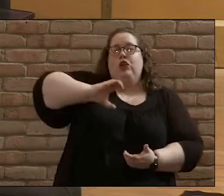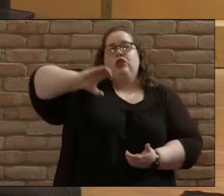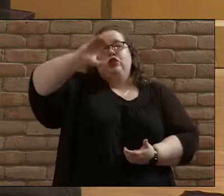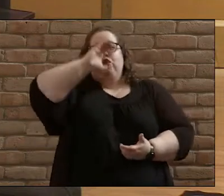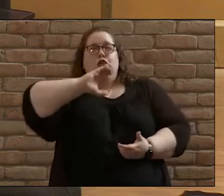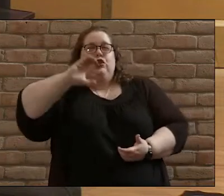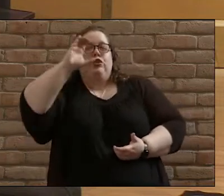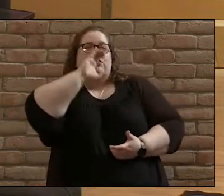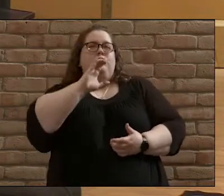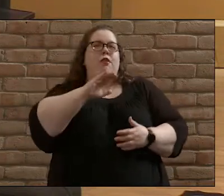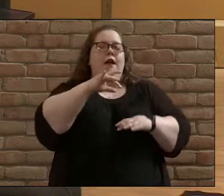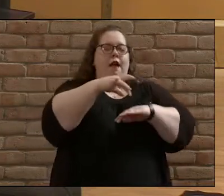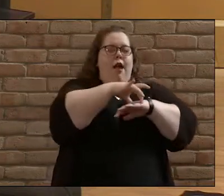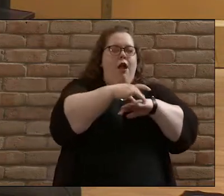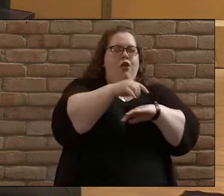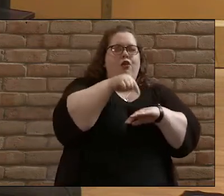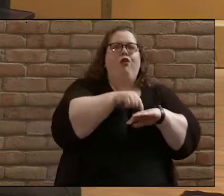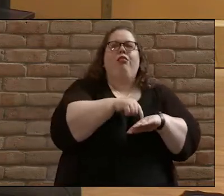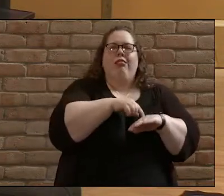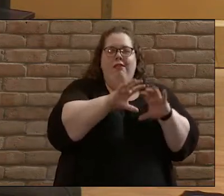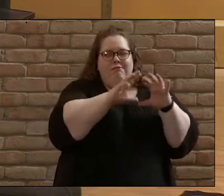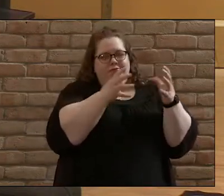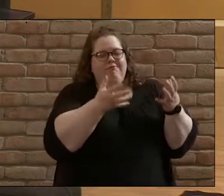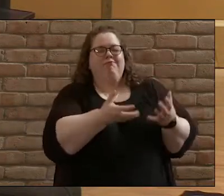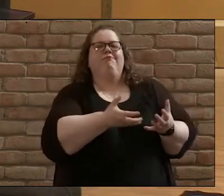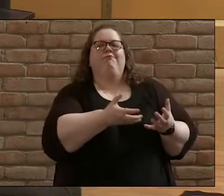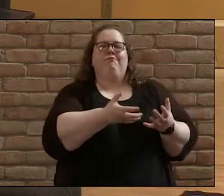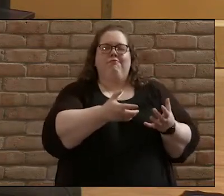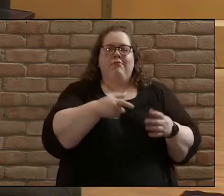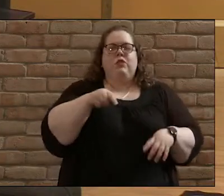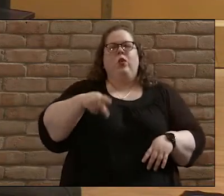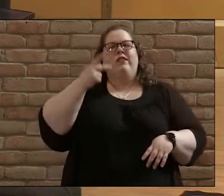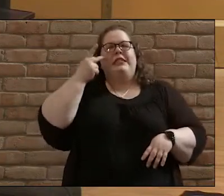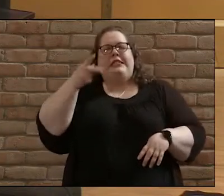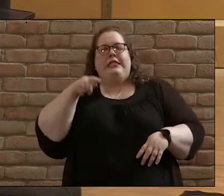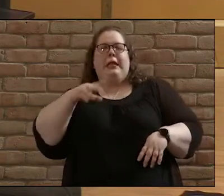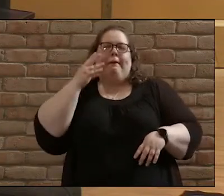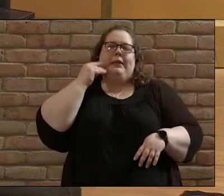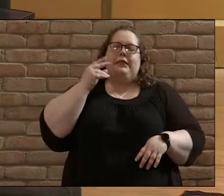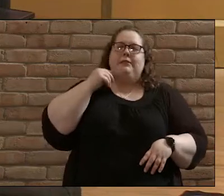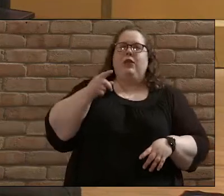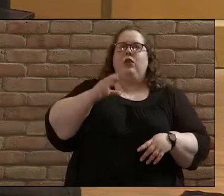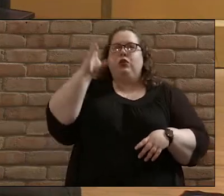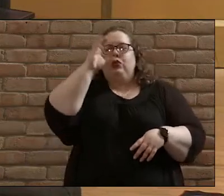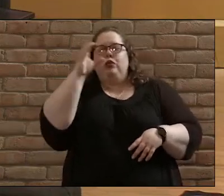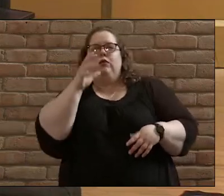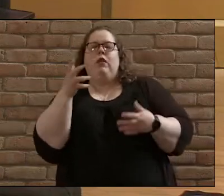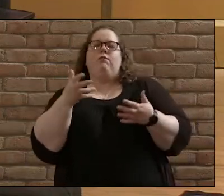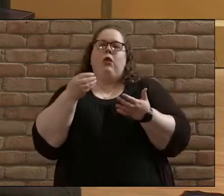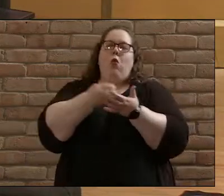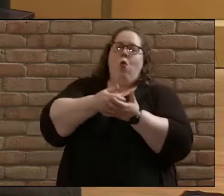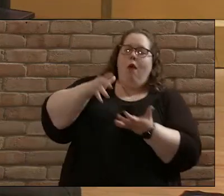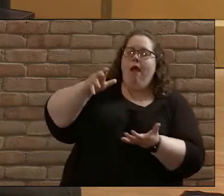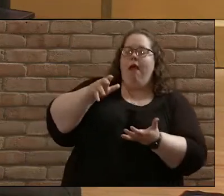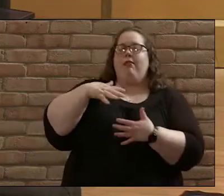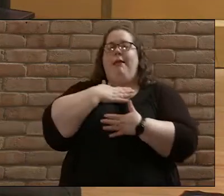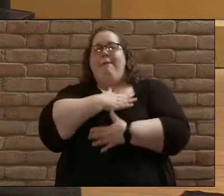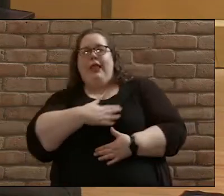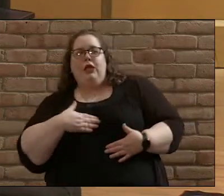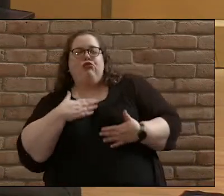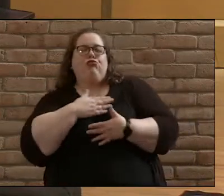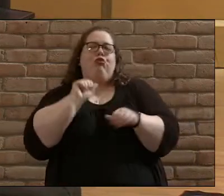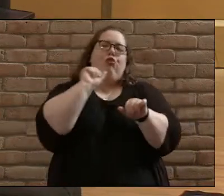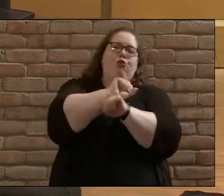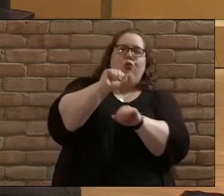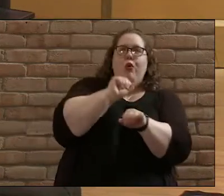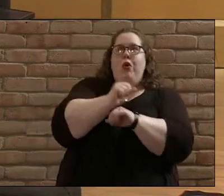sun. And so we've come along, Solomon, and we've looked at things like wealth and pleasure and work and knowledge. And through